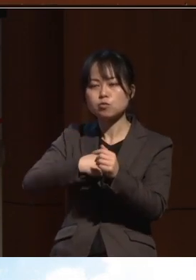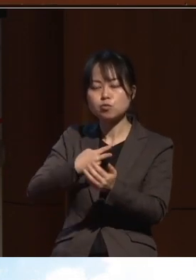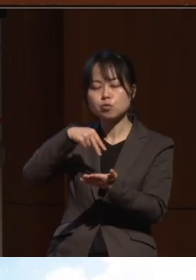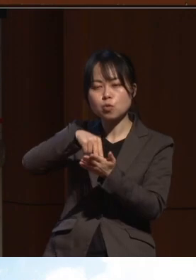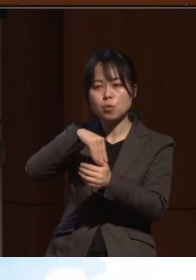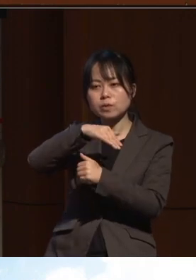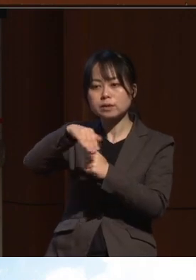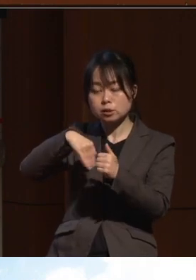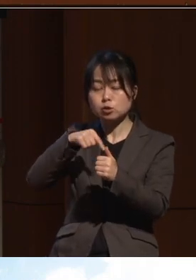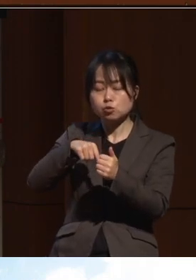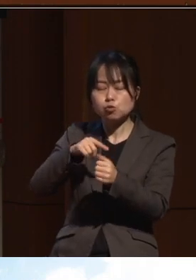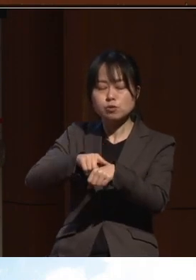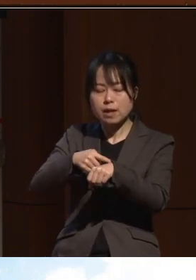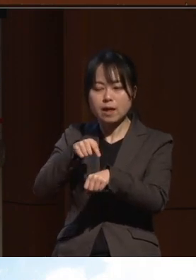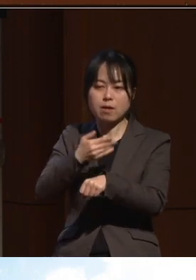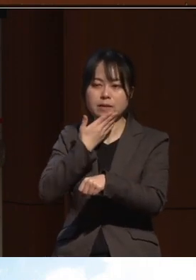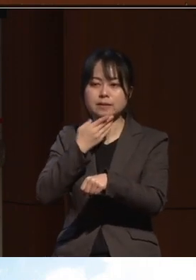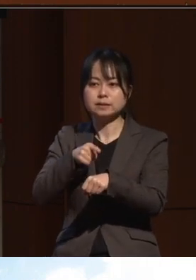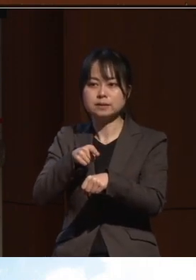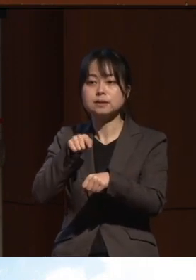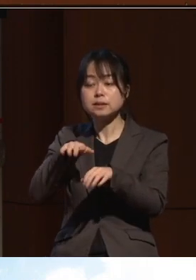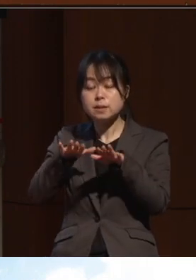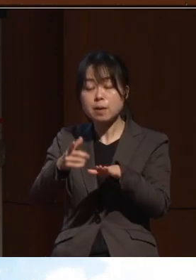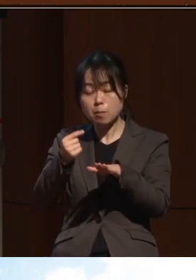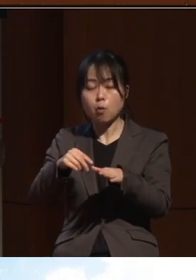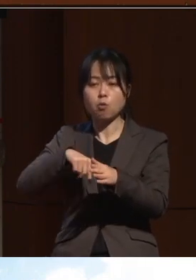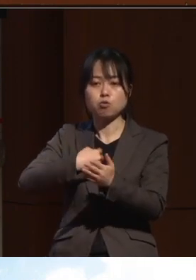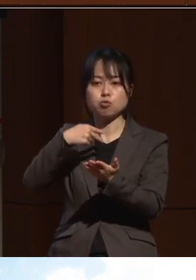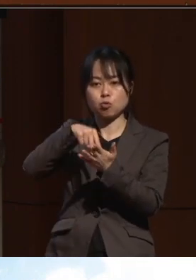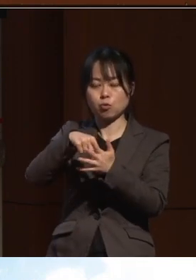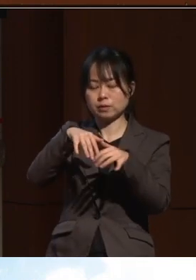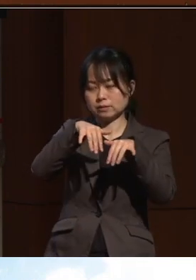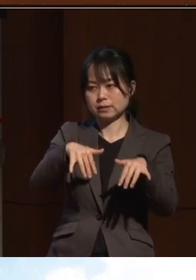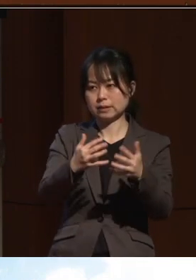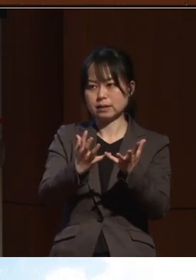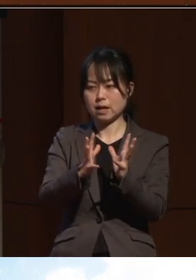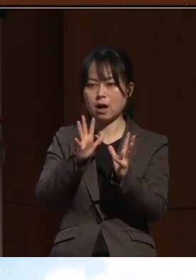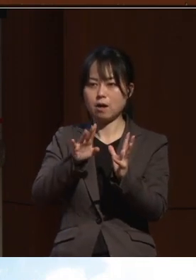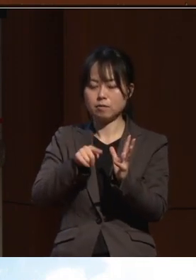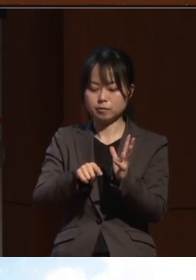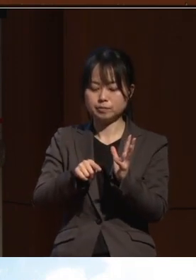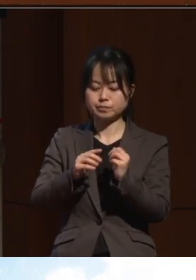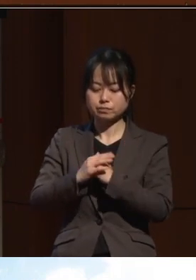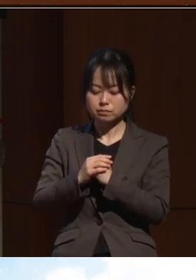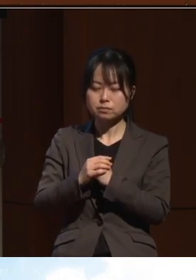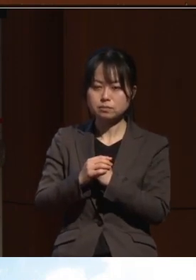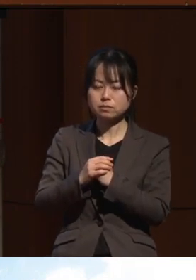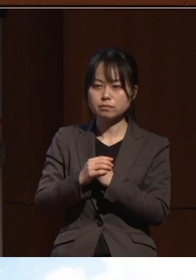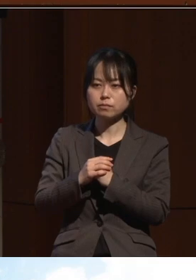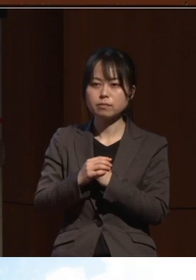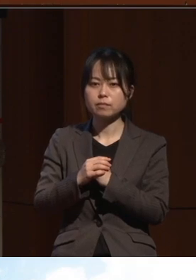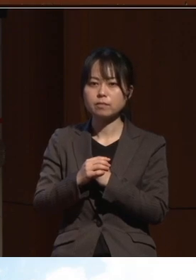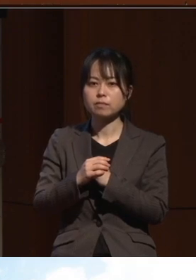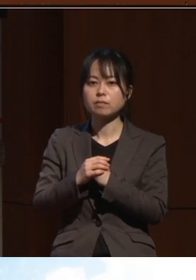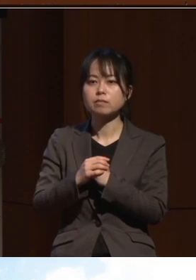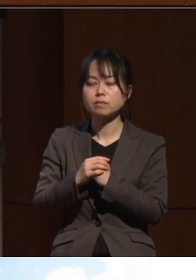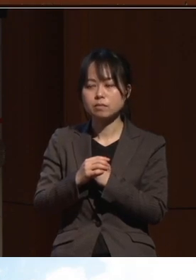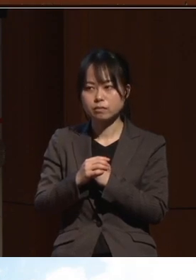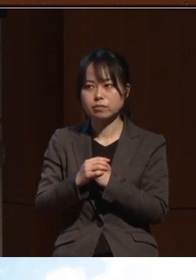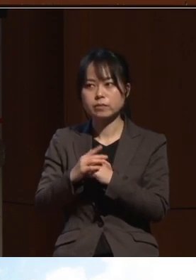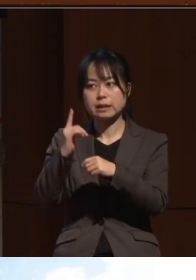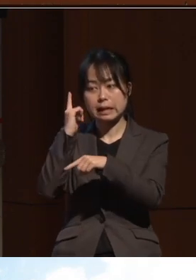us in the UK as the Haldane Principle, but essentially the absolute importance of having scientific advice